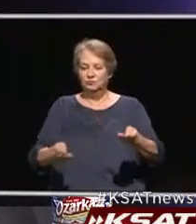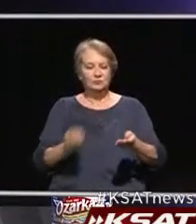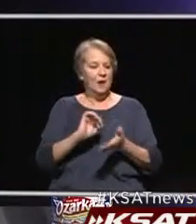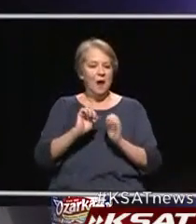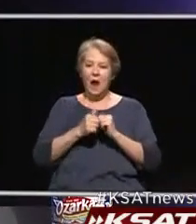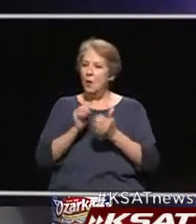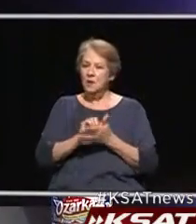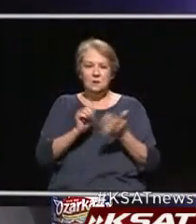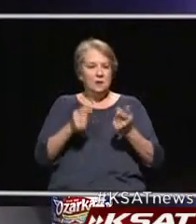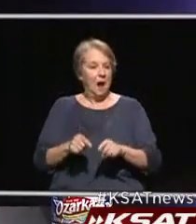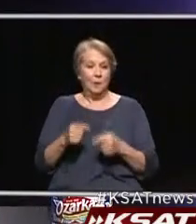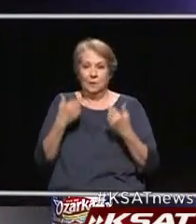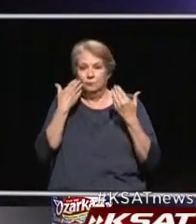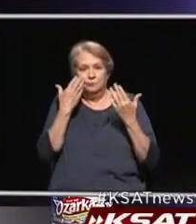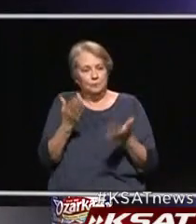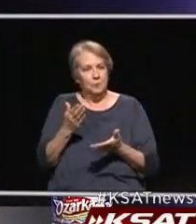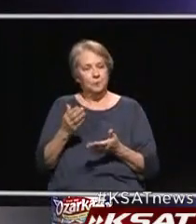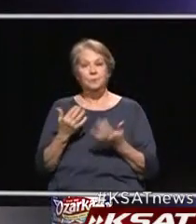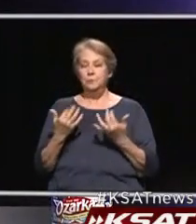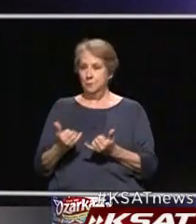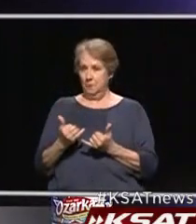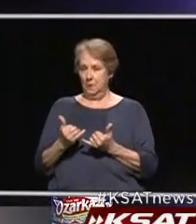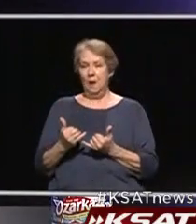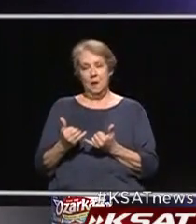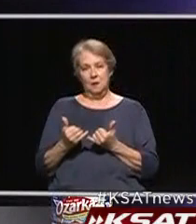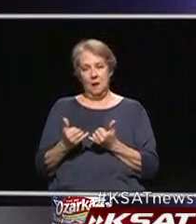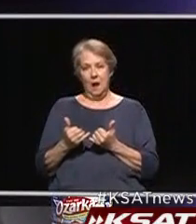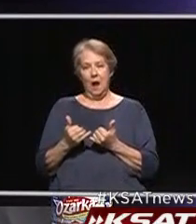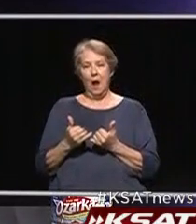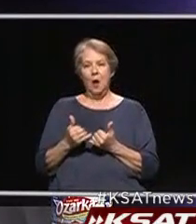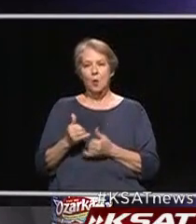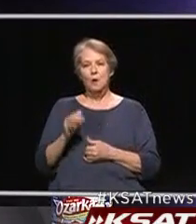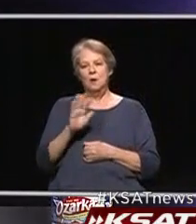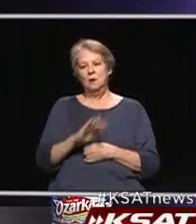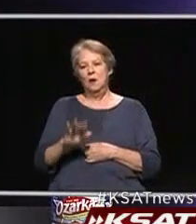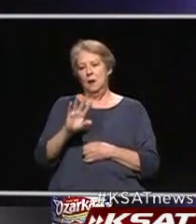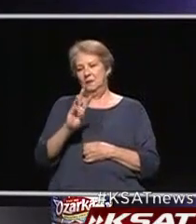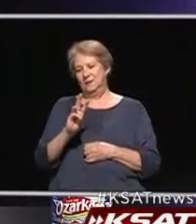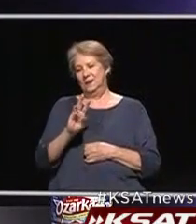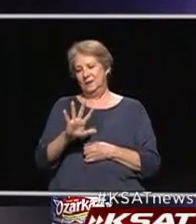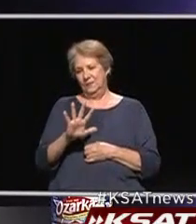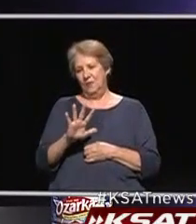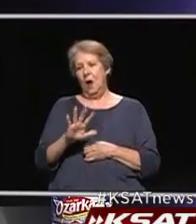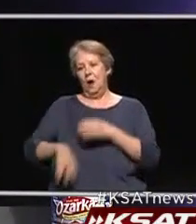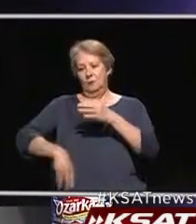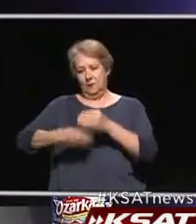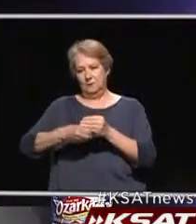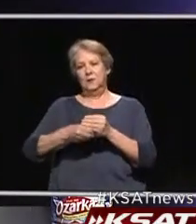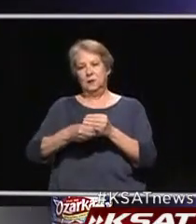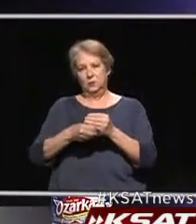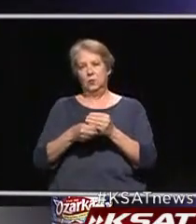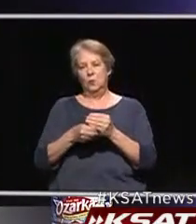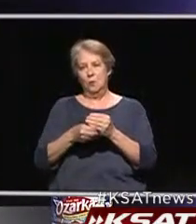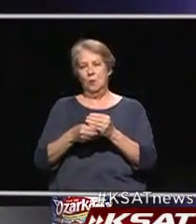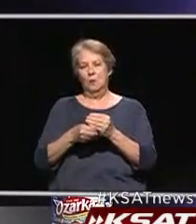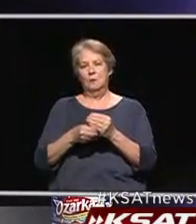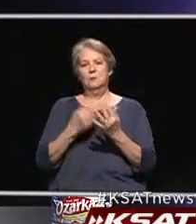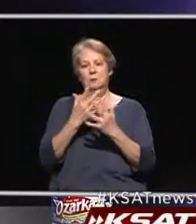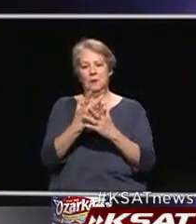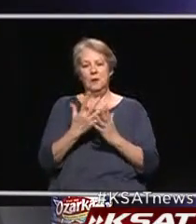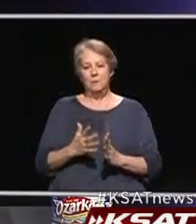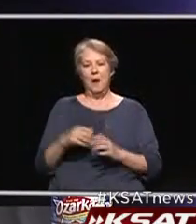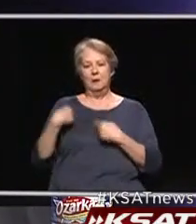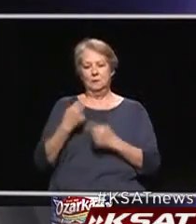happens. But we've jumped now from some 65 more total inmates in the